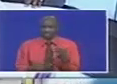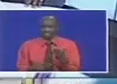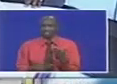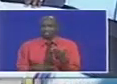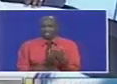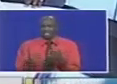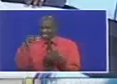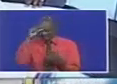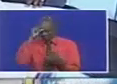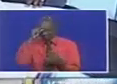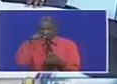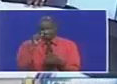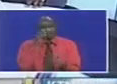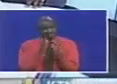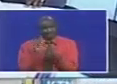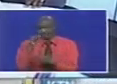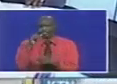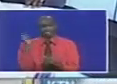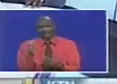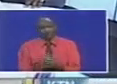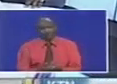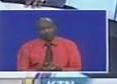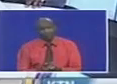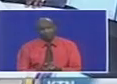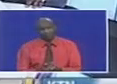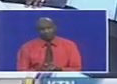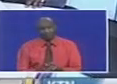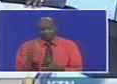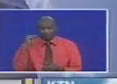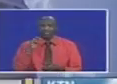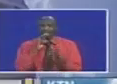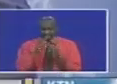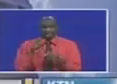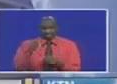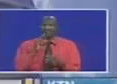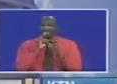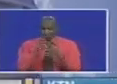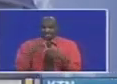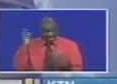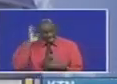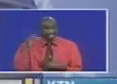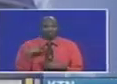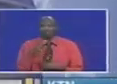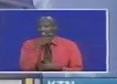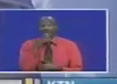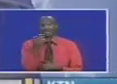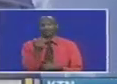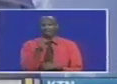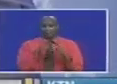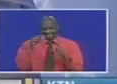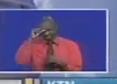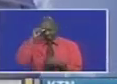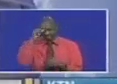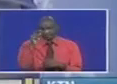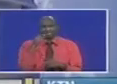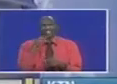the government was not prepared for this yet. We had reports of there will be prolonged drought. Did the government anticipate